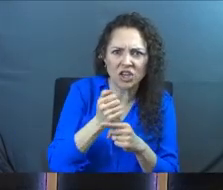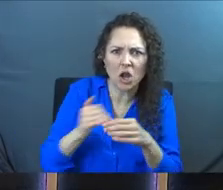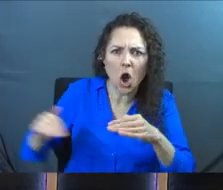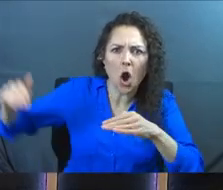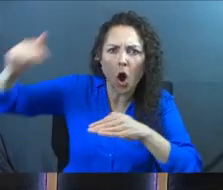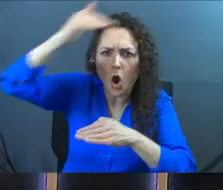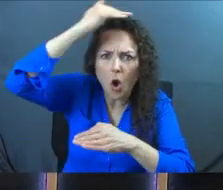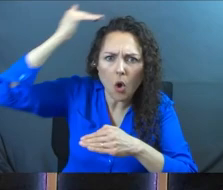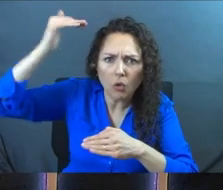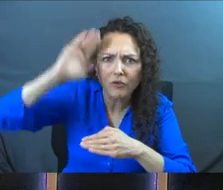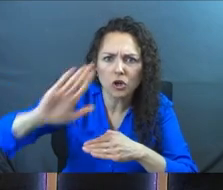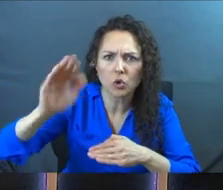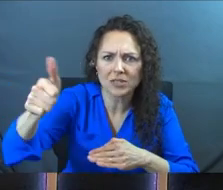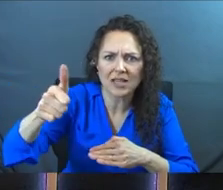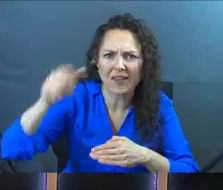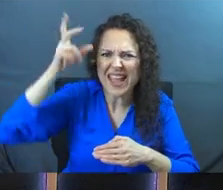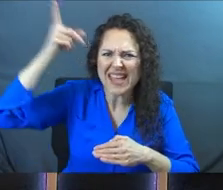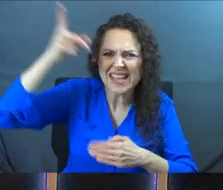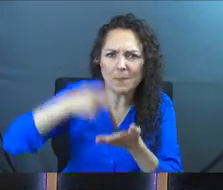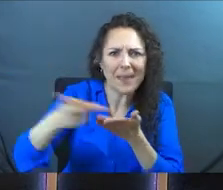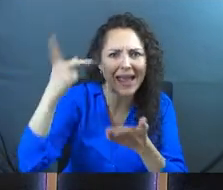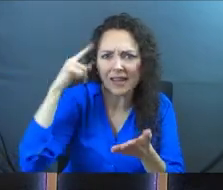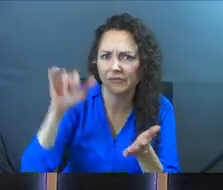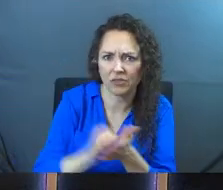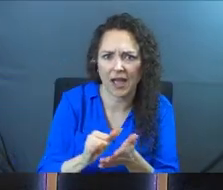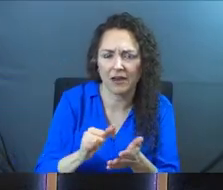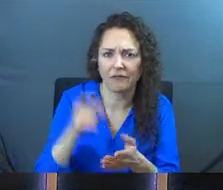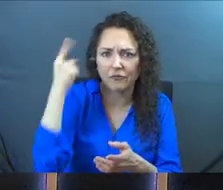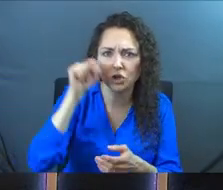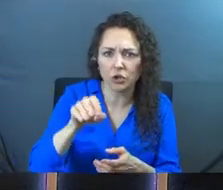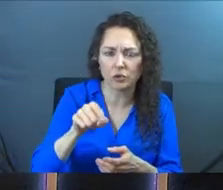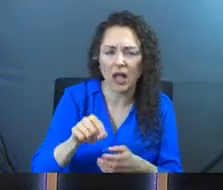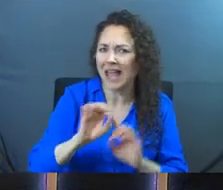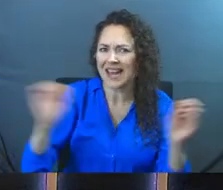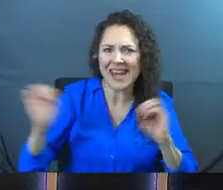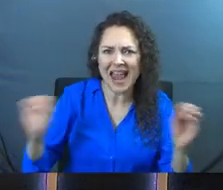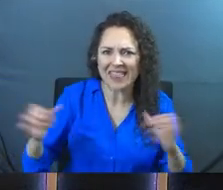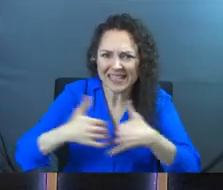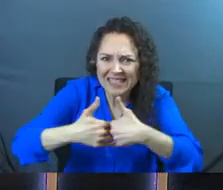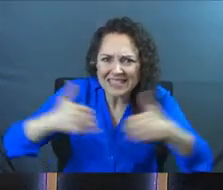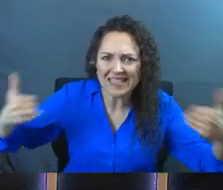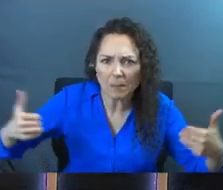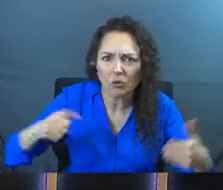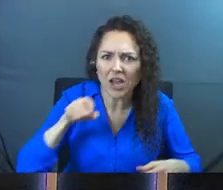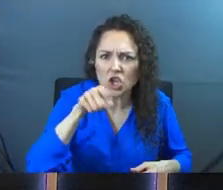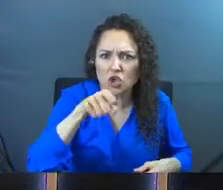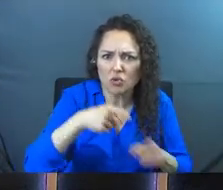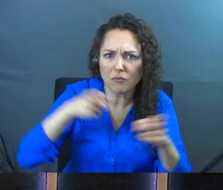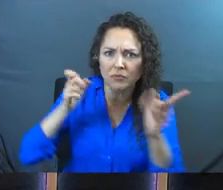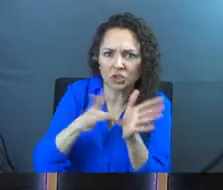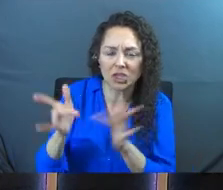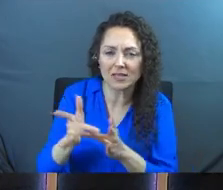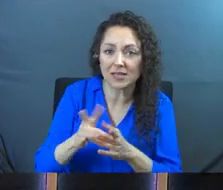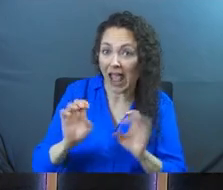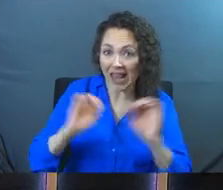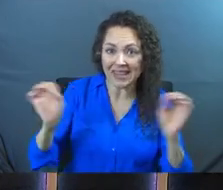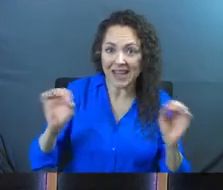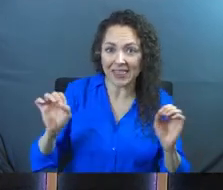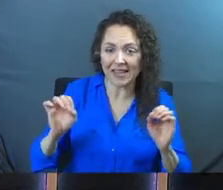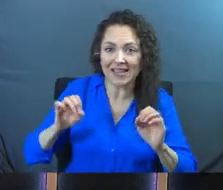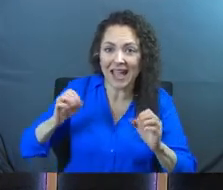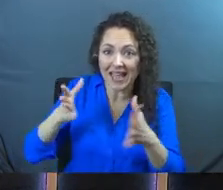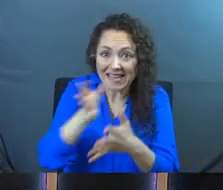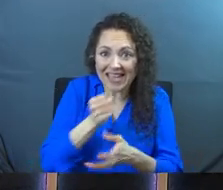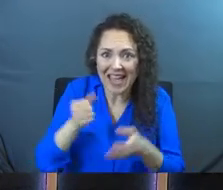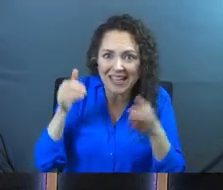no condemnation for those in Christ Jesus. And then this one, nothing can get in the way of you and Jesus. Nothing can get in